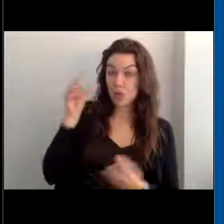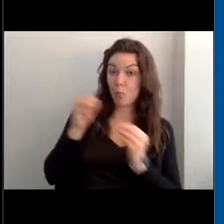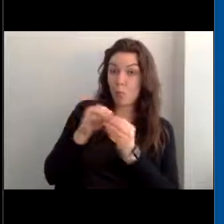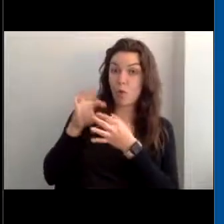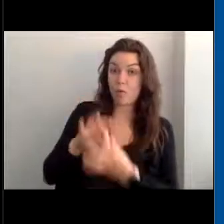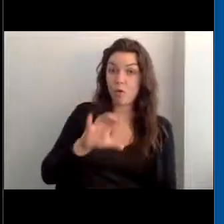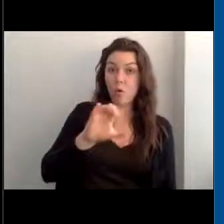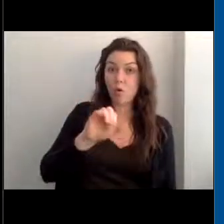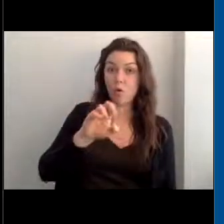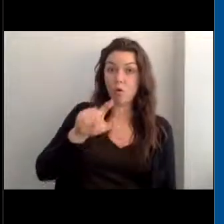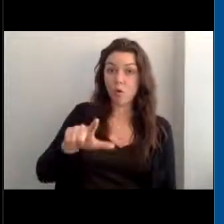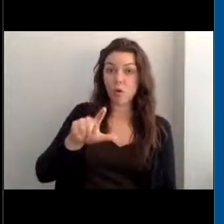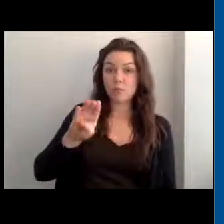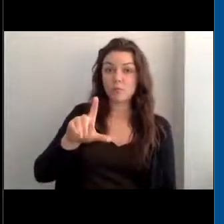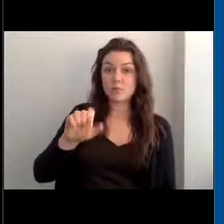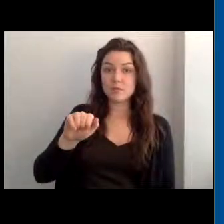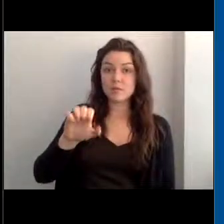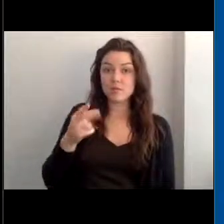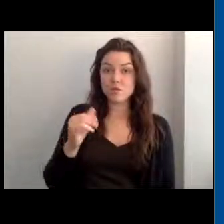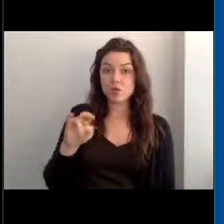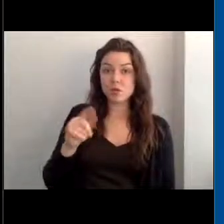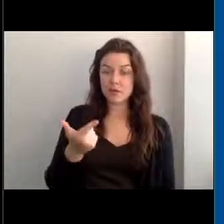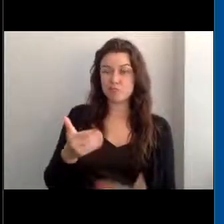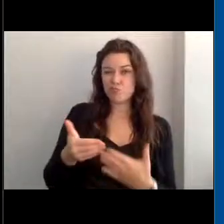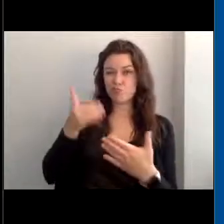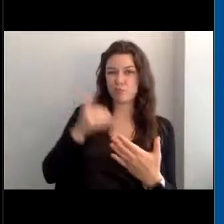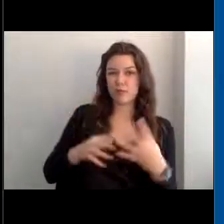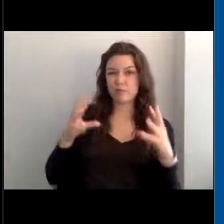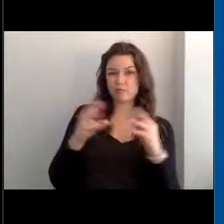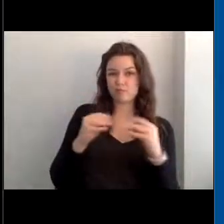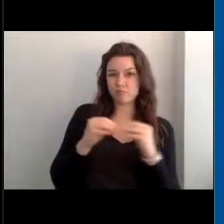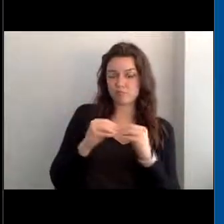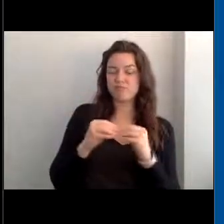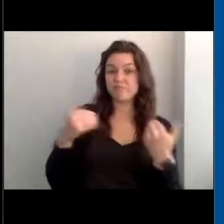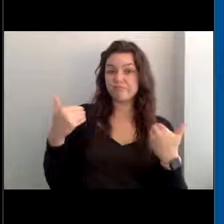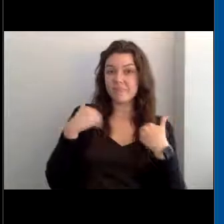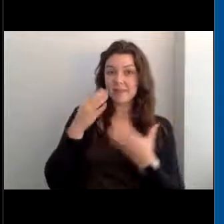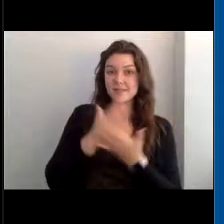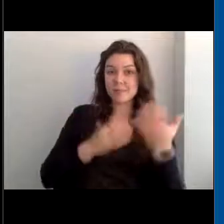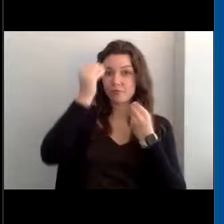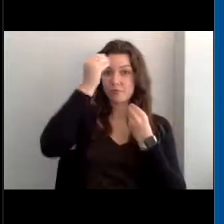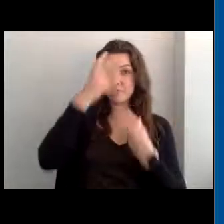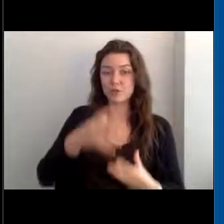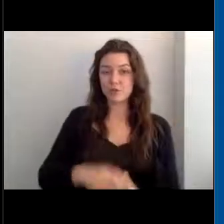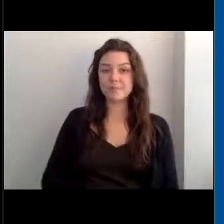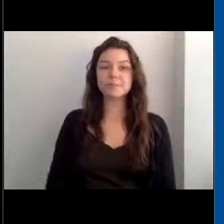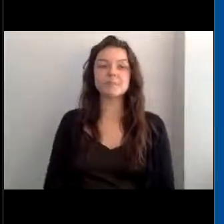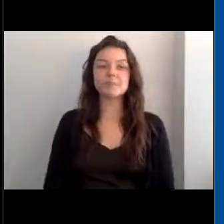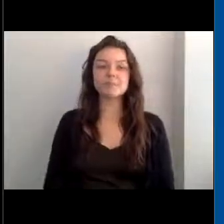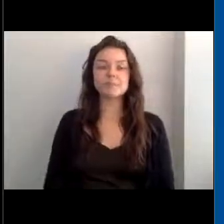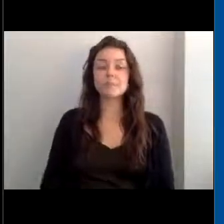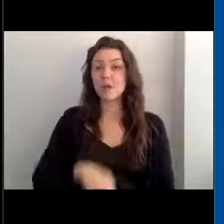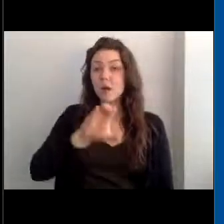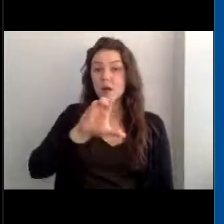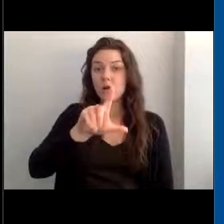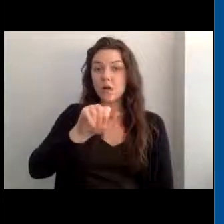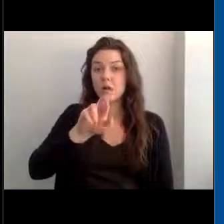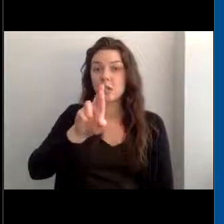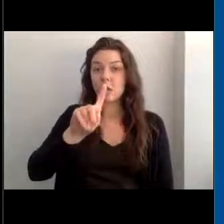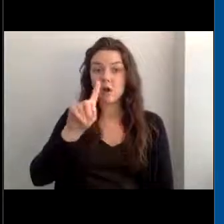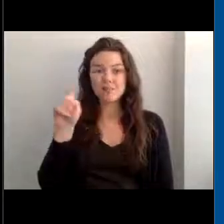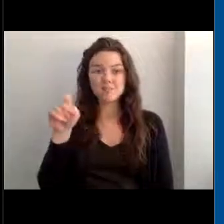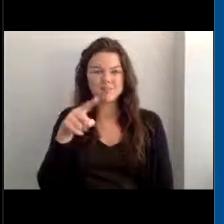previous coral webinars, there was information there. And Clark wonders, how long does it take a coral to grow?